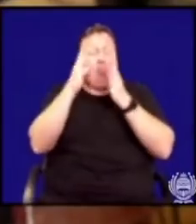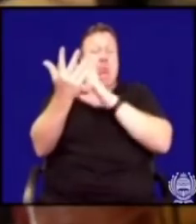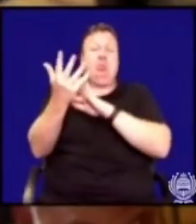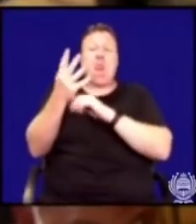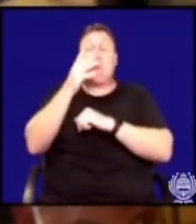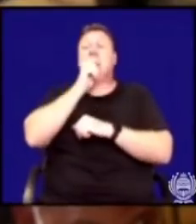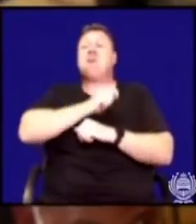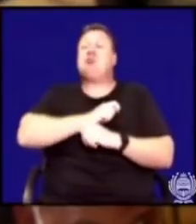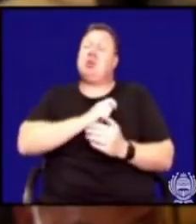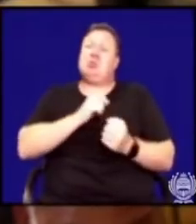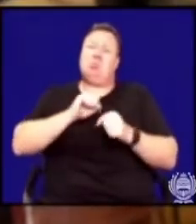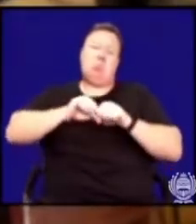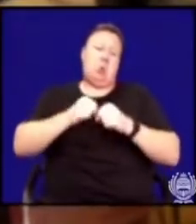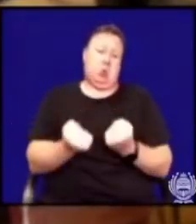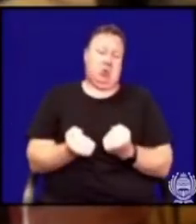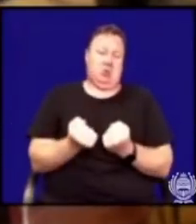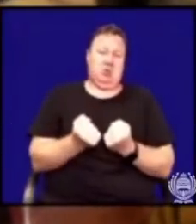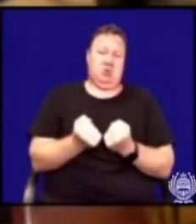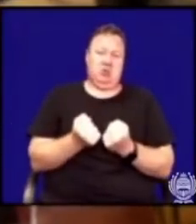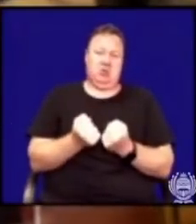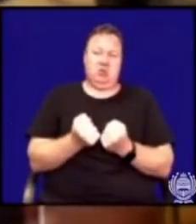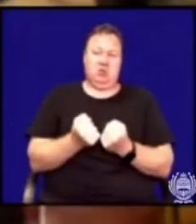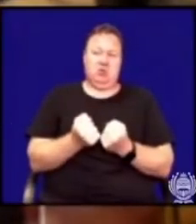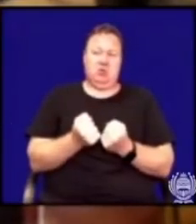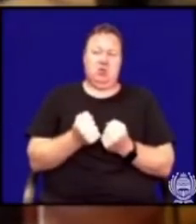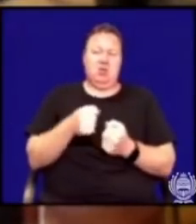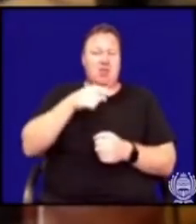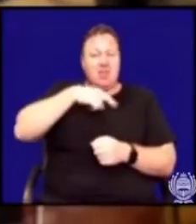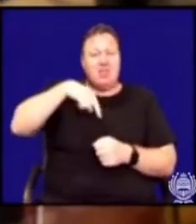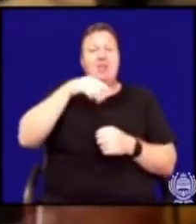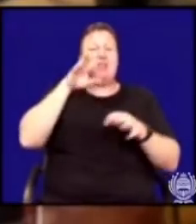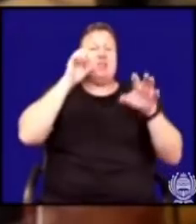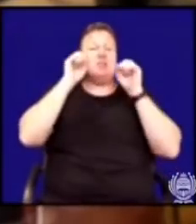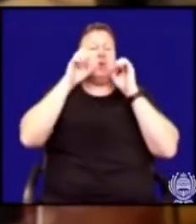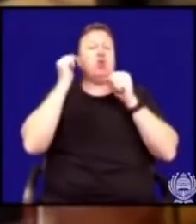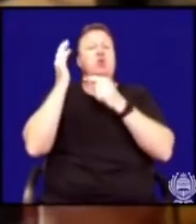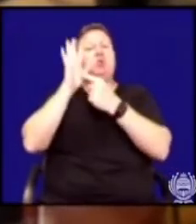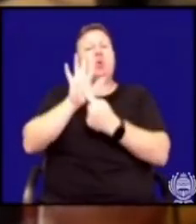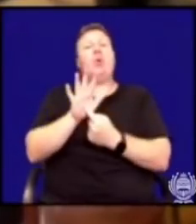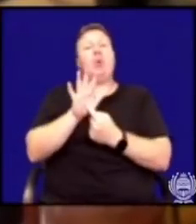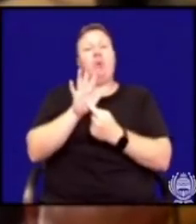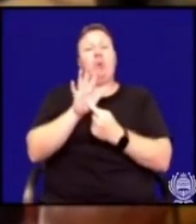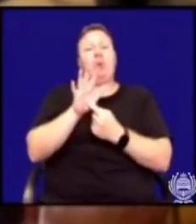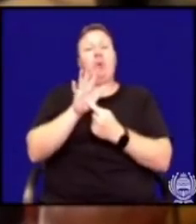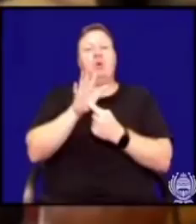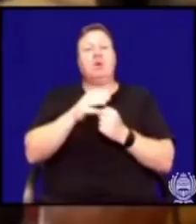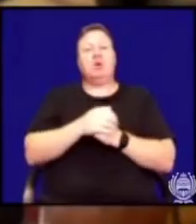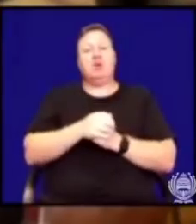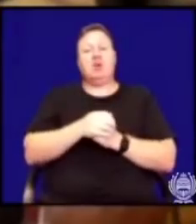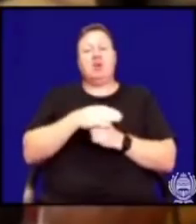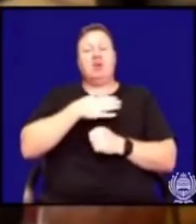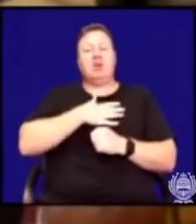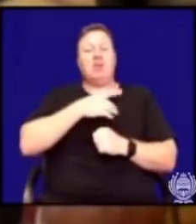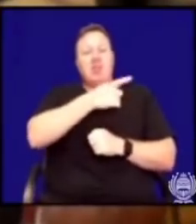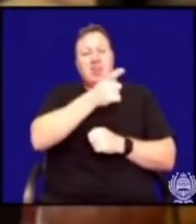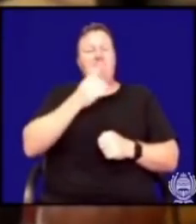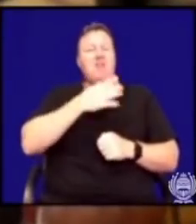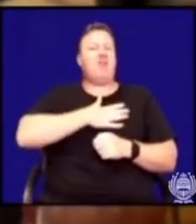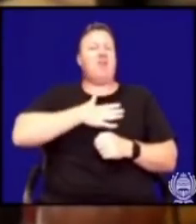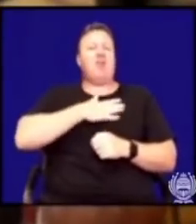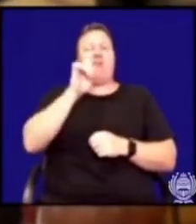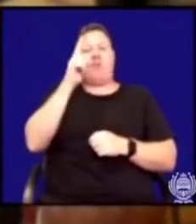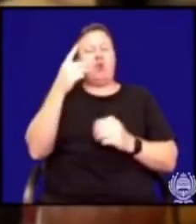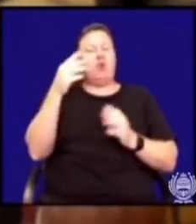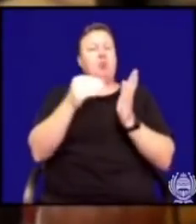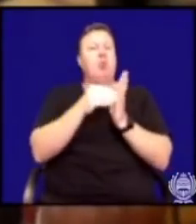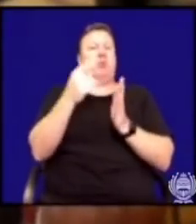broken. I raise these experiences to show them what it feels like to be put first and to be centered in a debate